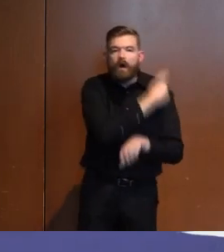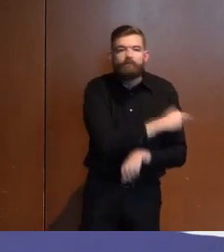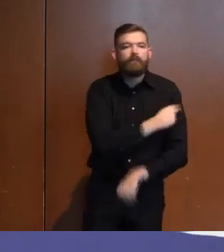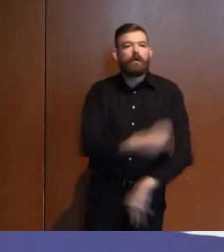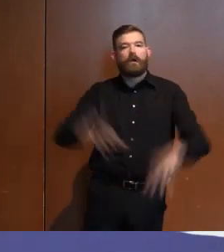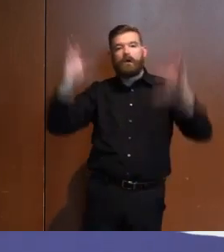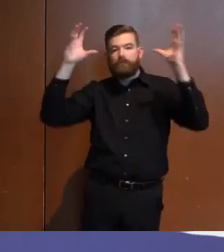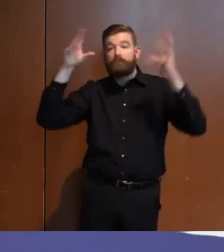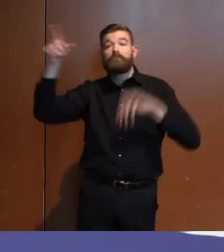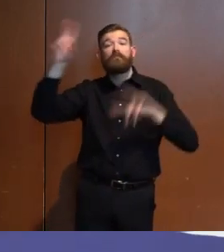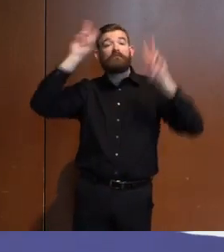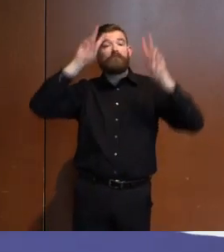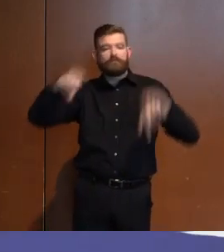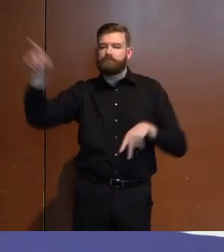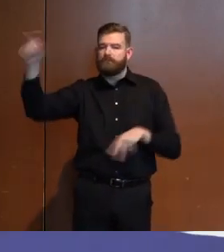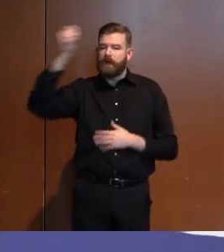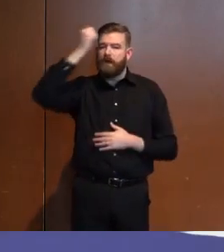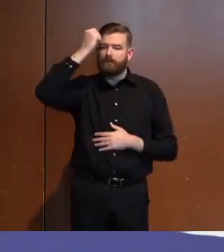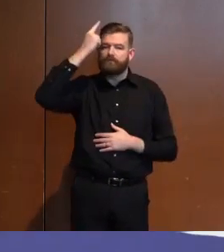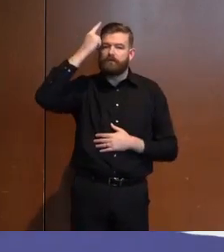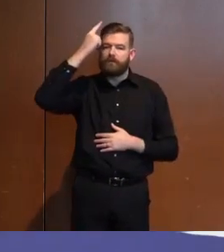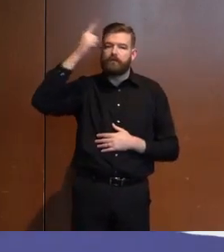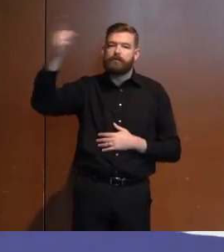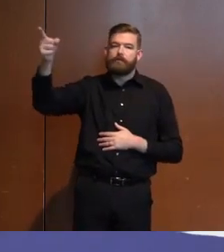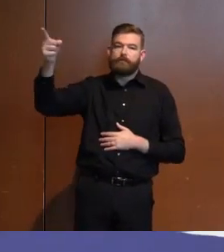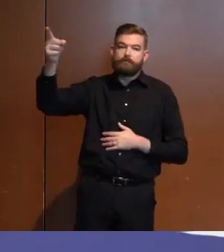2 installments. We need a lot more. He asked that we